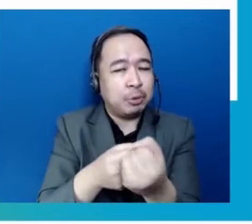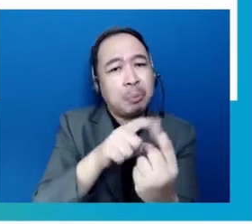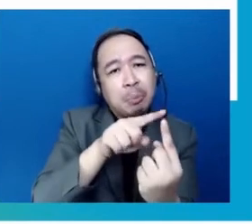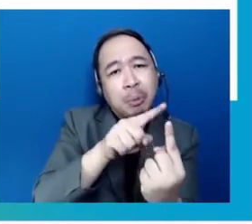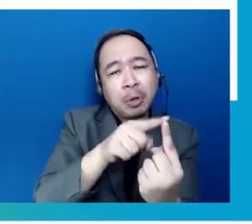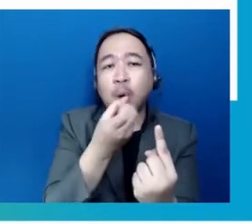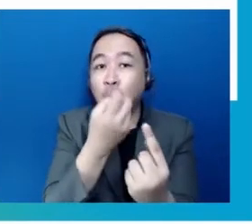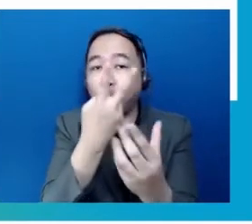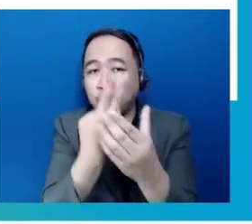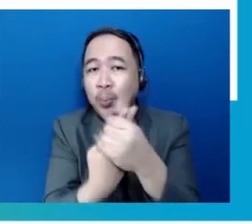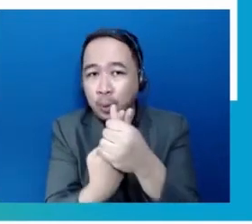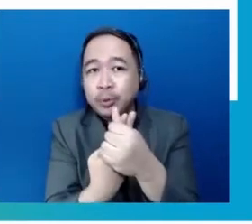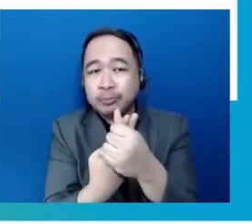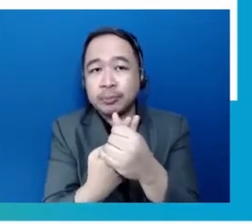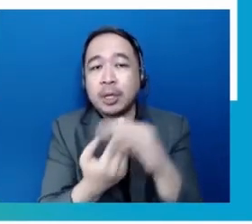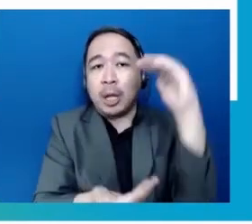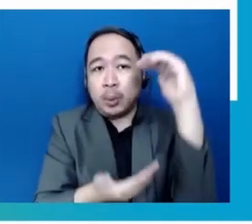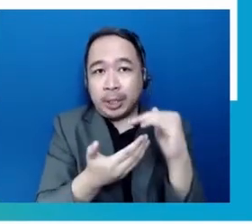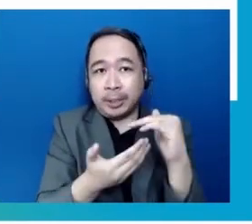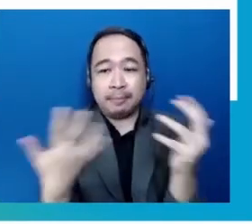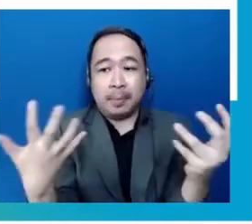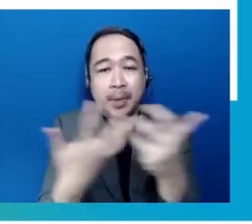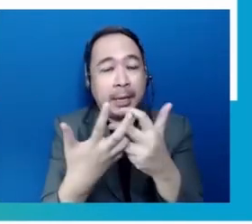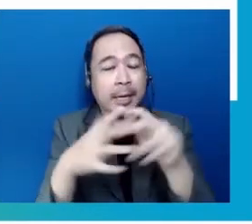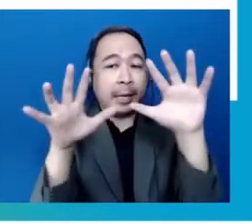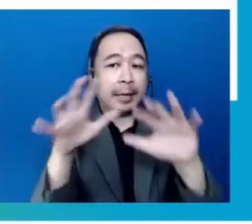or adapting to the climate change.